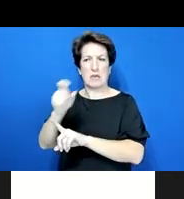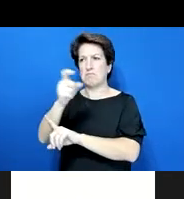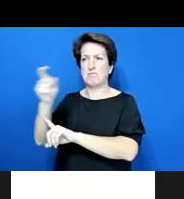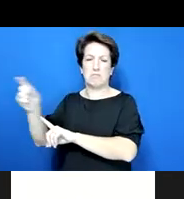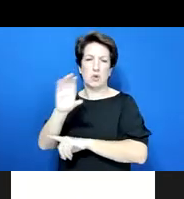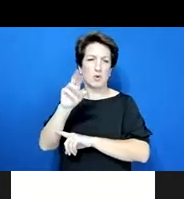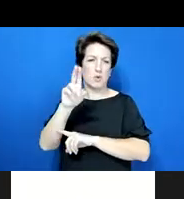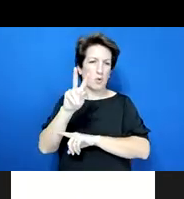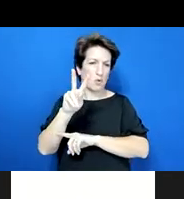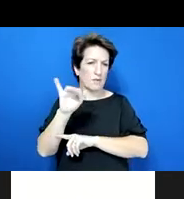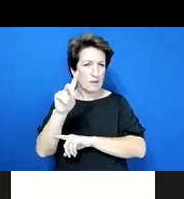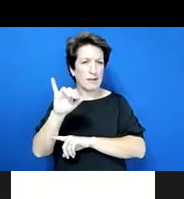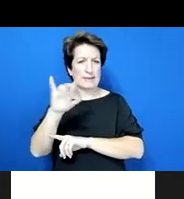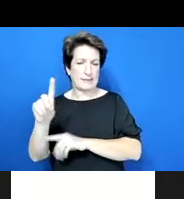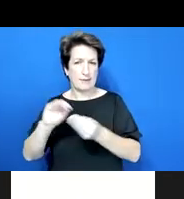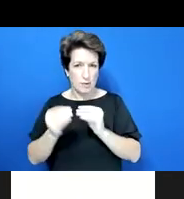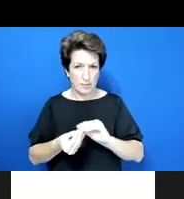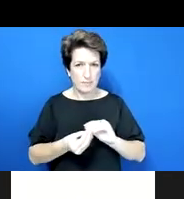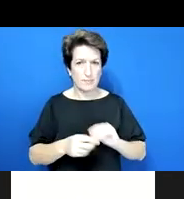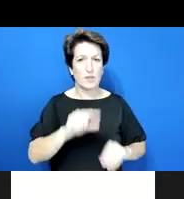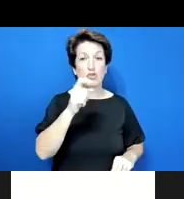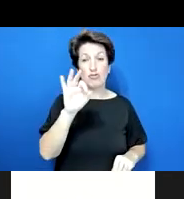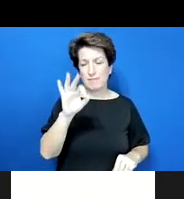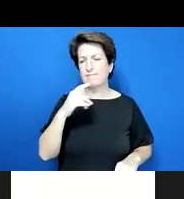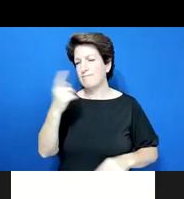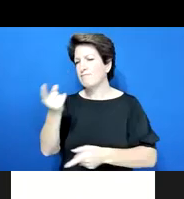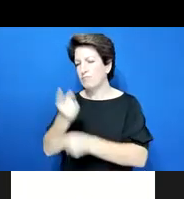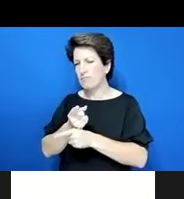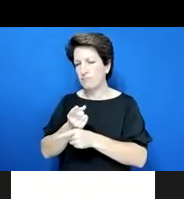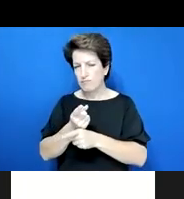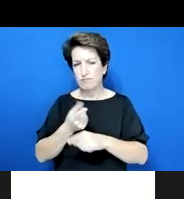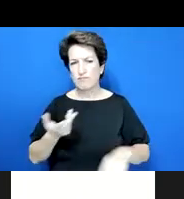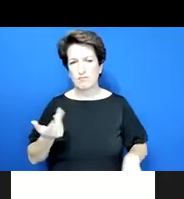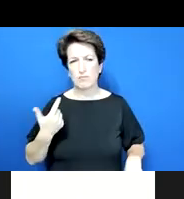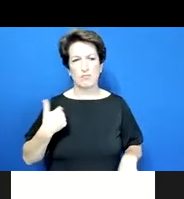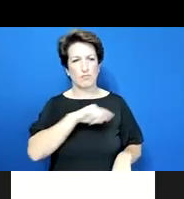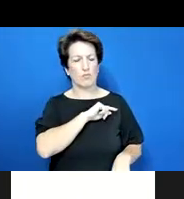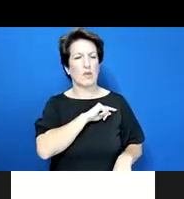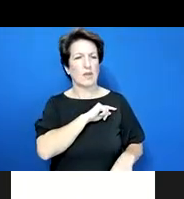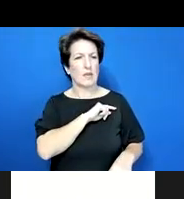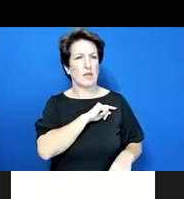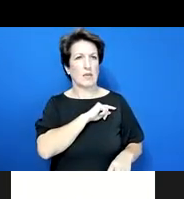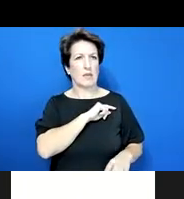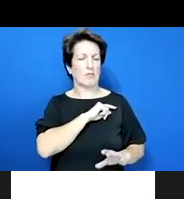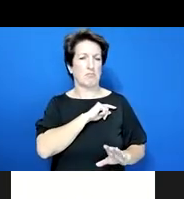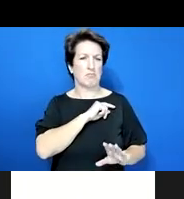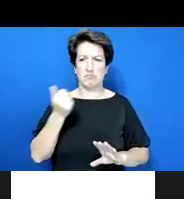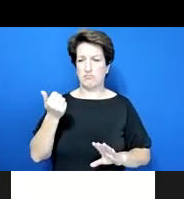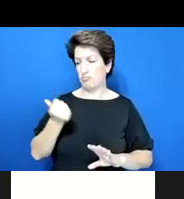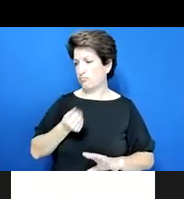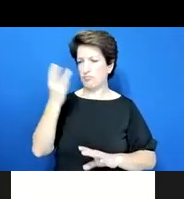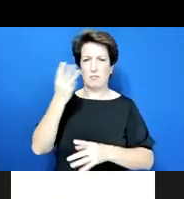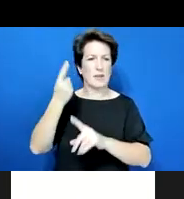so you are correct that we have longstanding, going back several months, partnerships